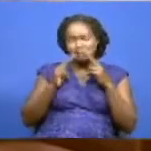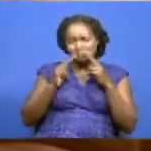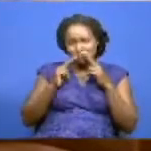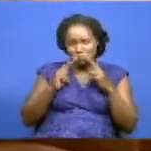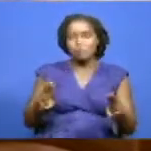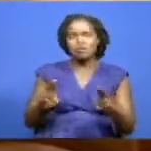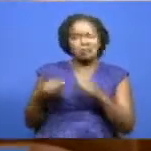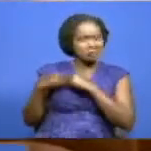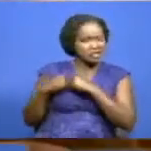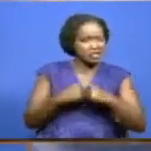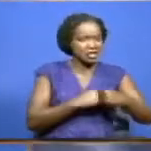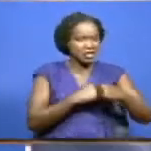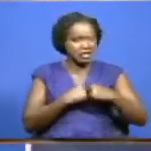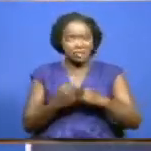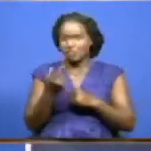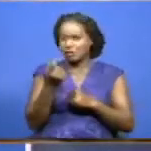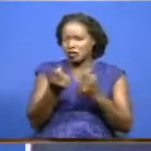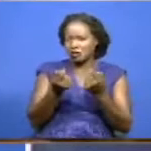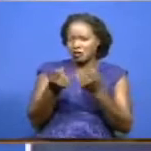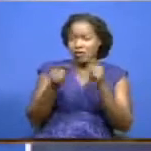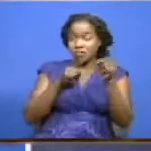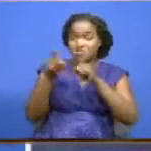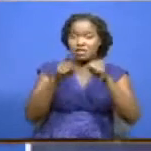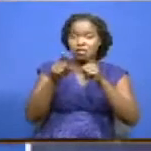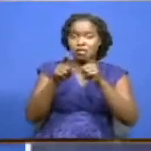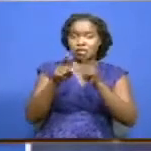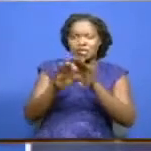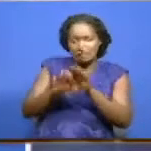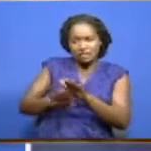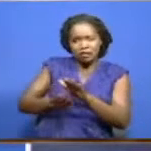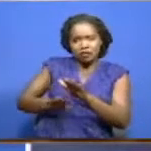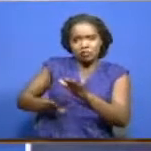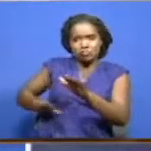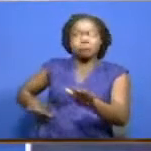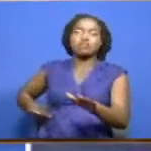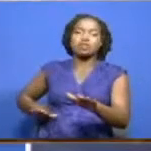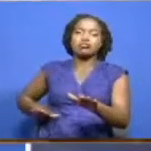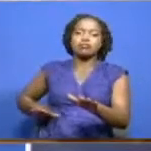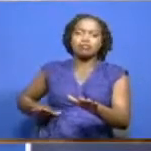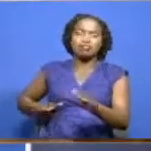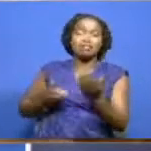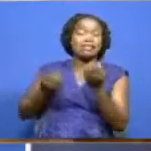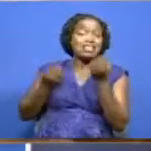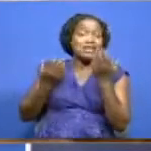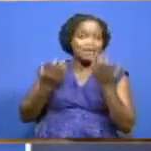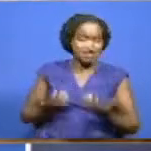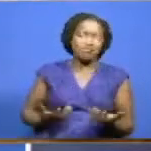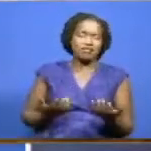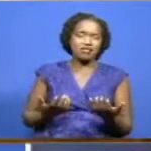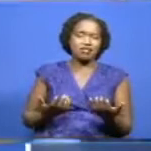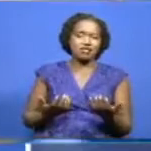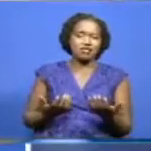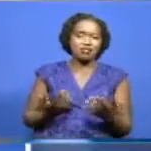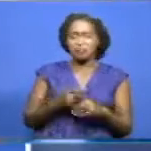some challenges related to transport, like huge traffic jams in Matiang’i and that kind of thing. So far, so